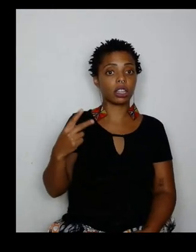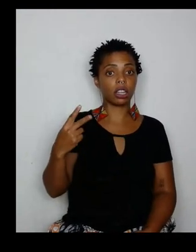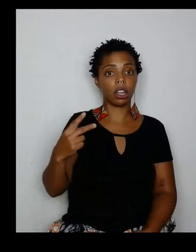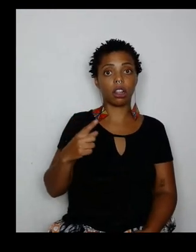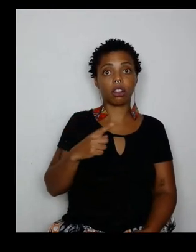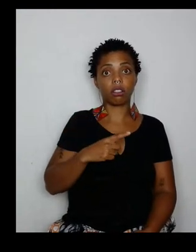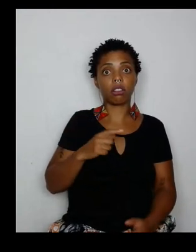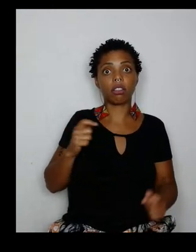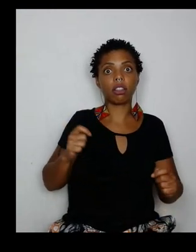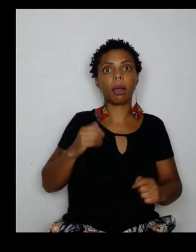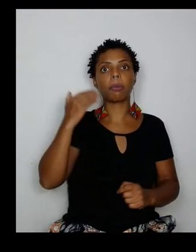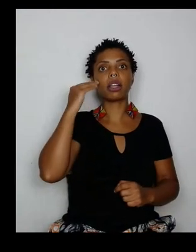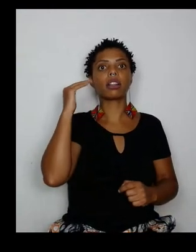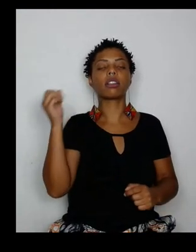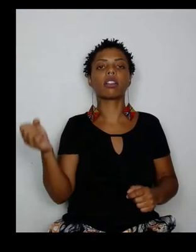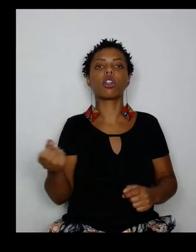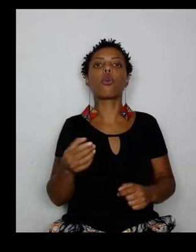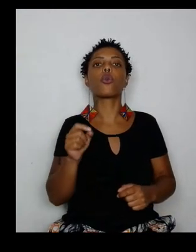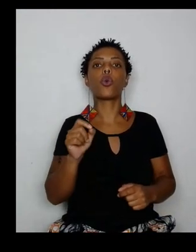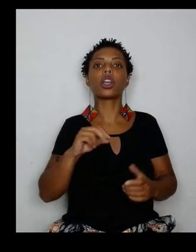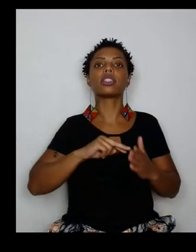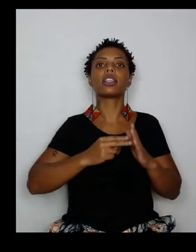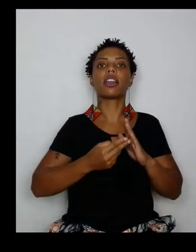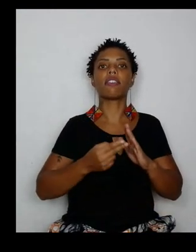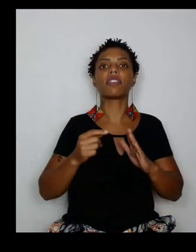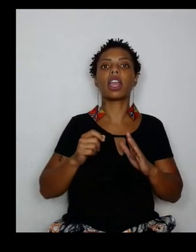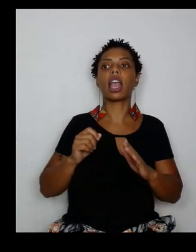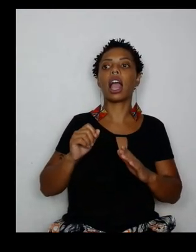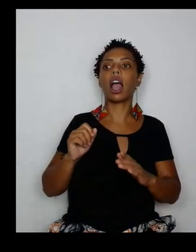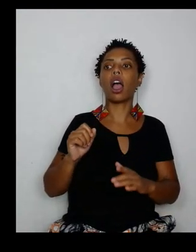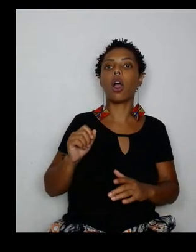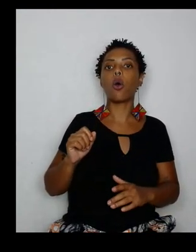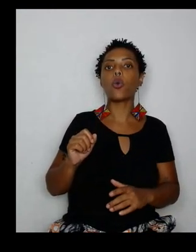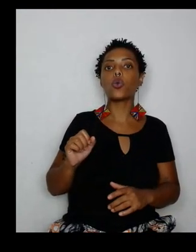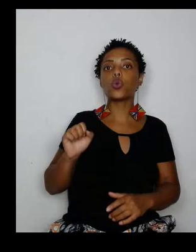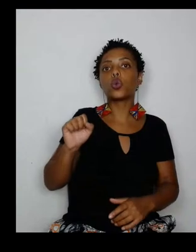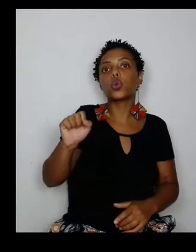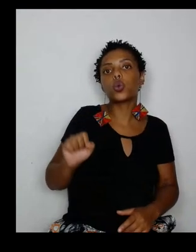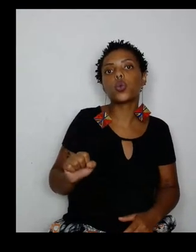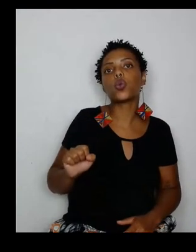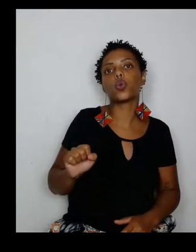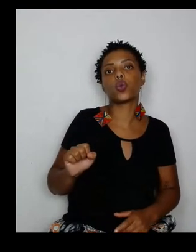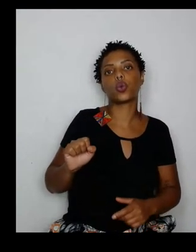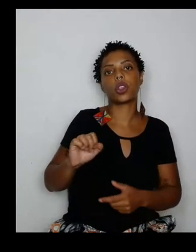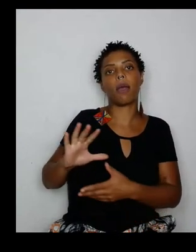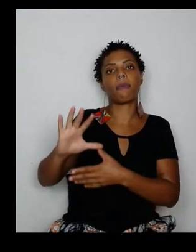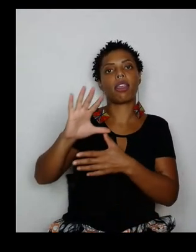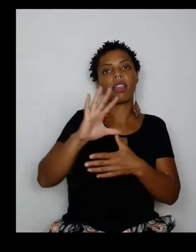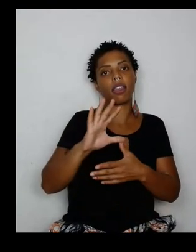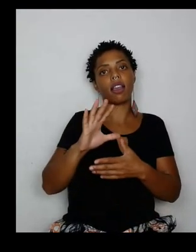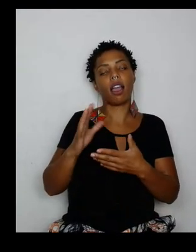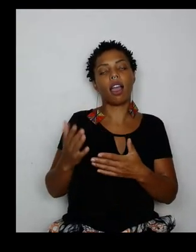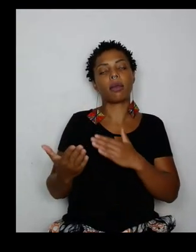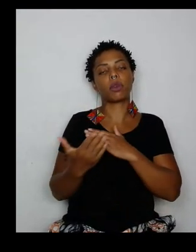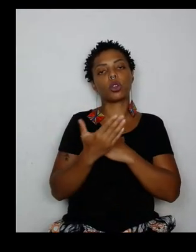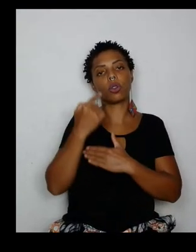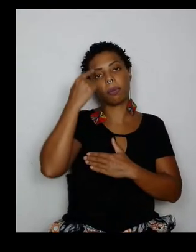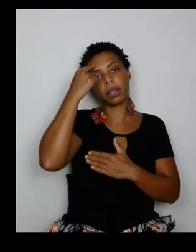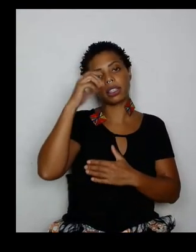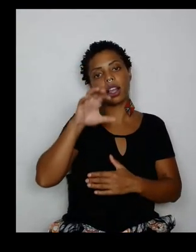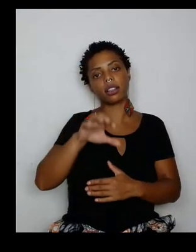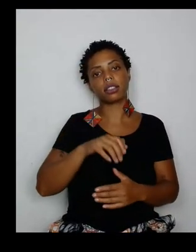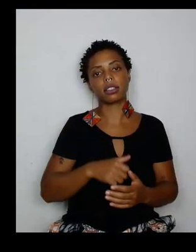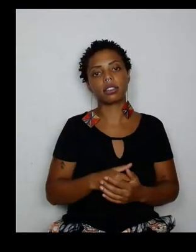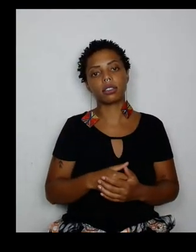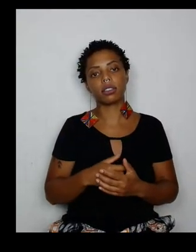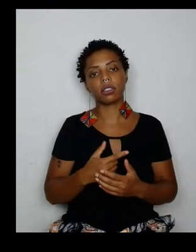gleeson um helped me to think with girgan and to find a way to live with those paintings i don't know